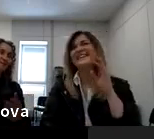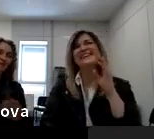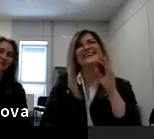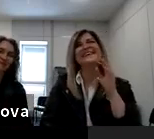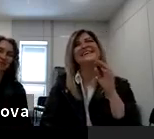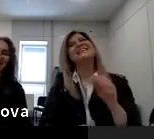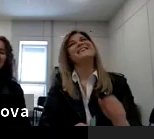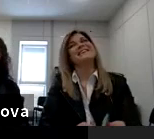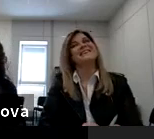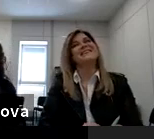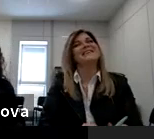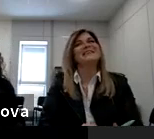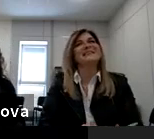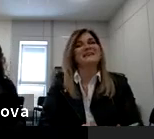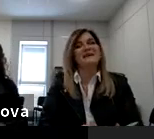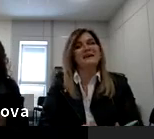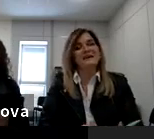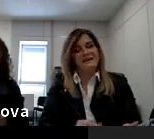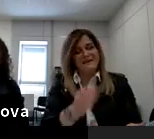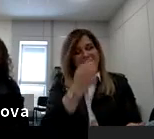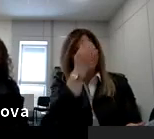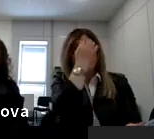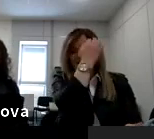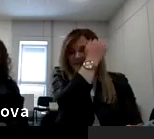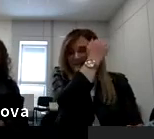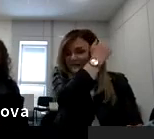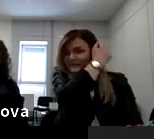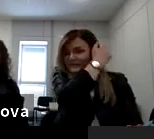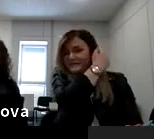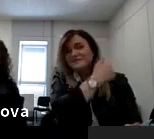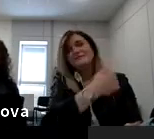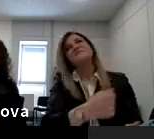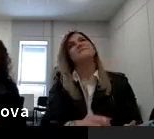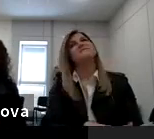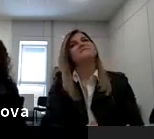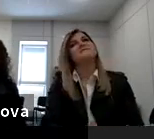for listening, for listening counting. And